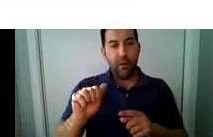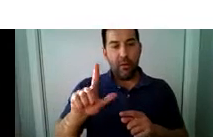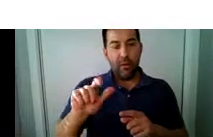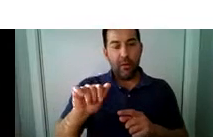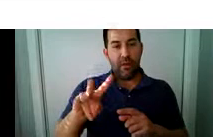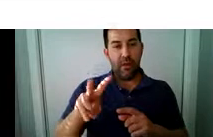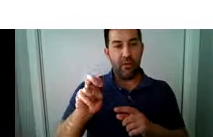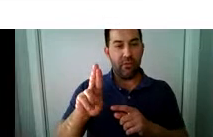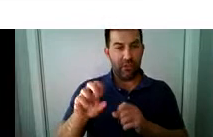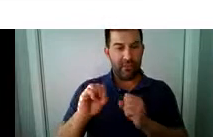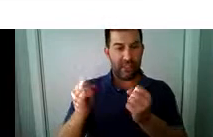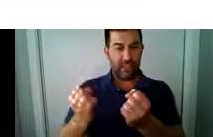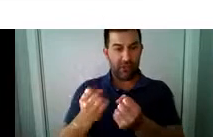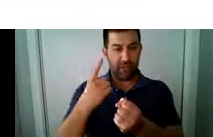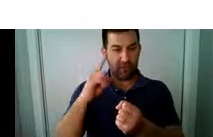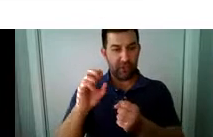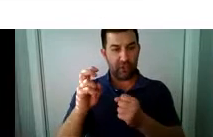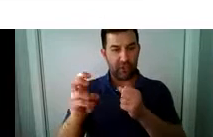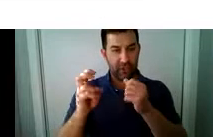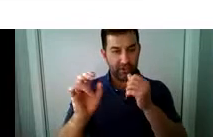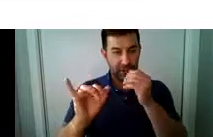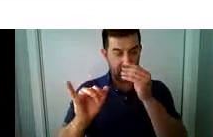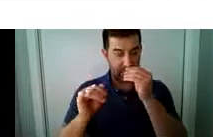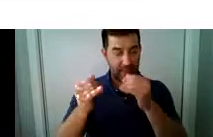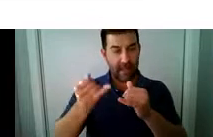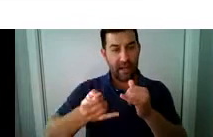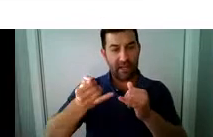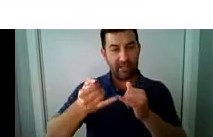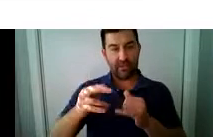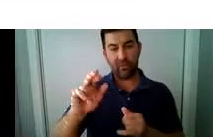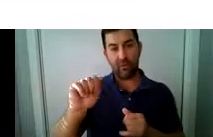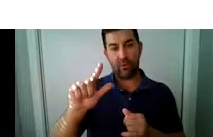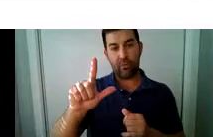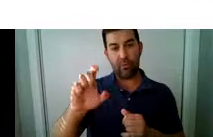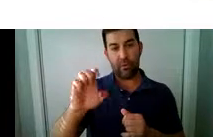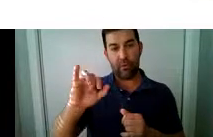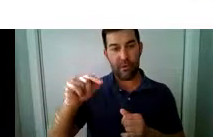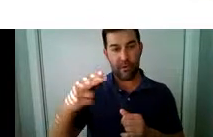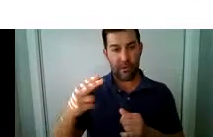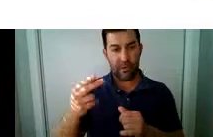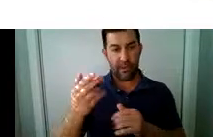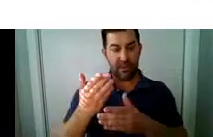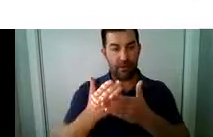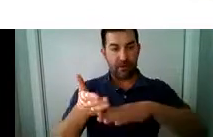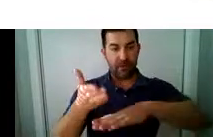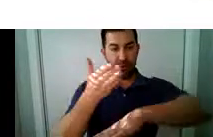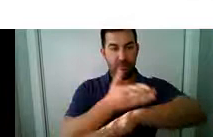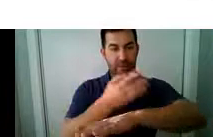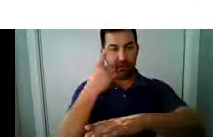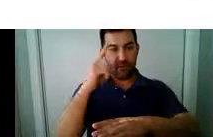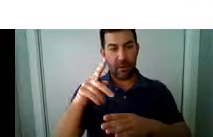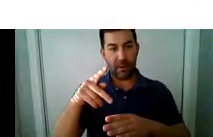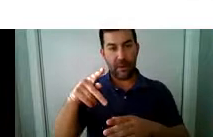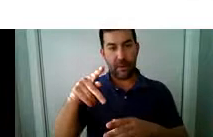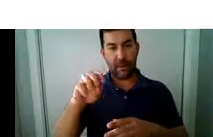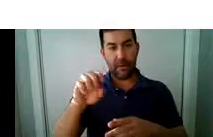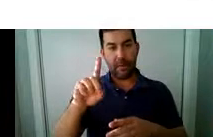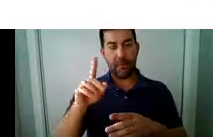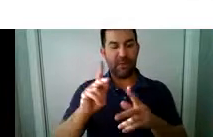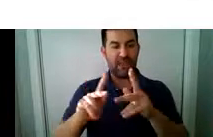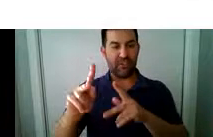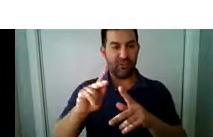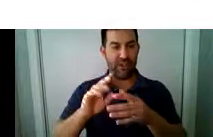those shuttles I was talking about. And then finally, also at Raleigh, are some improvements to pedestrian connections here. So